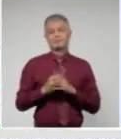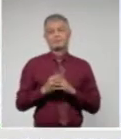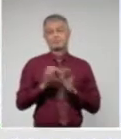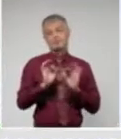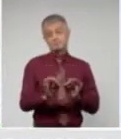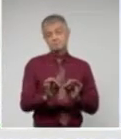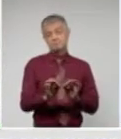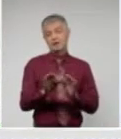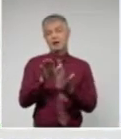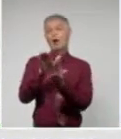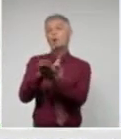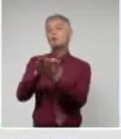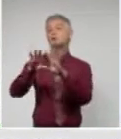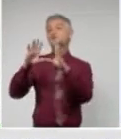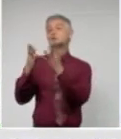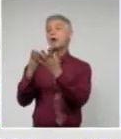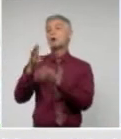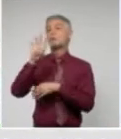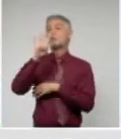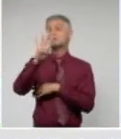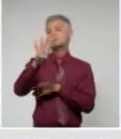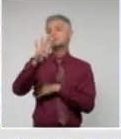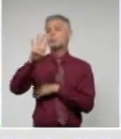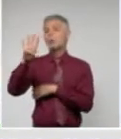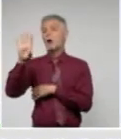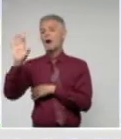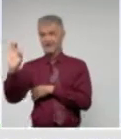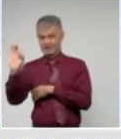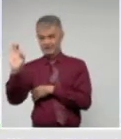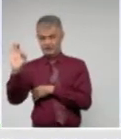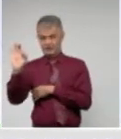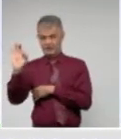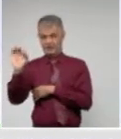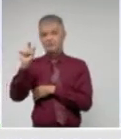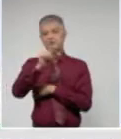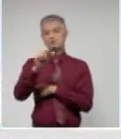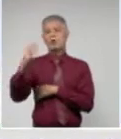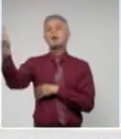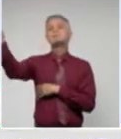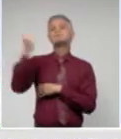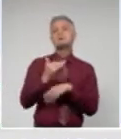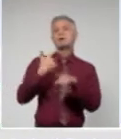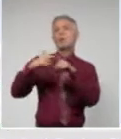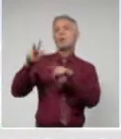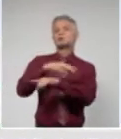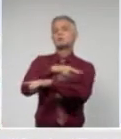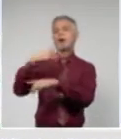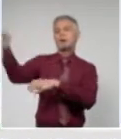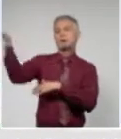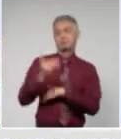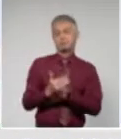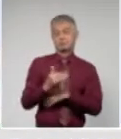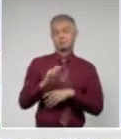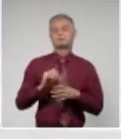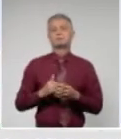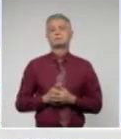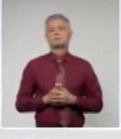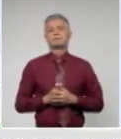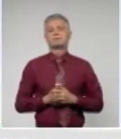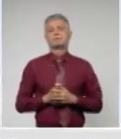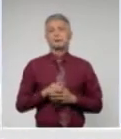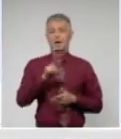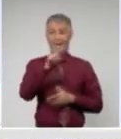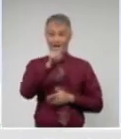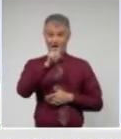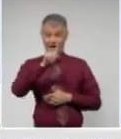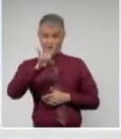22 or 61.1% of the 36 cases yesterday were asymptomatic at the time of testing.